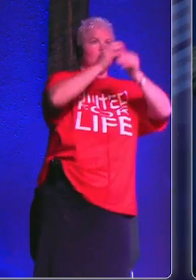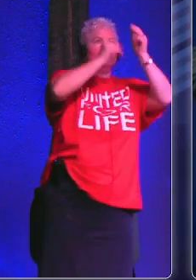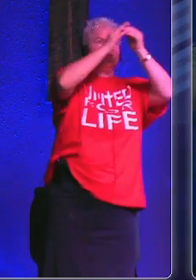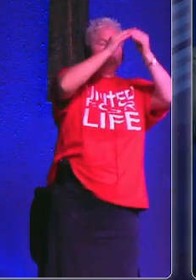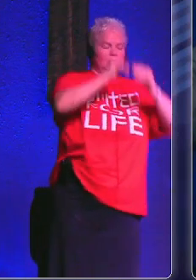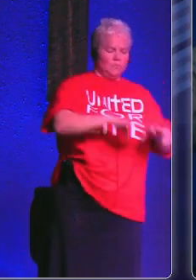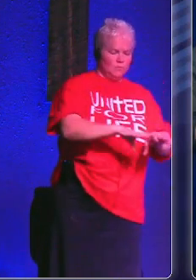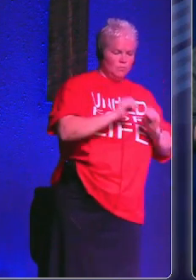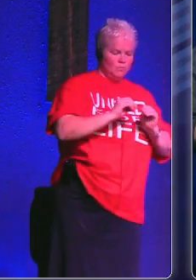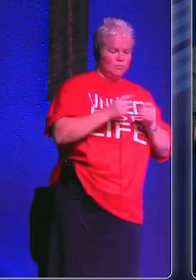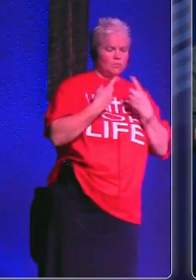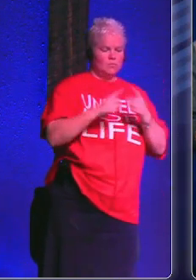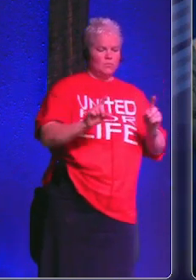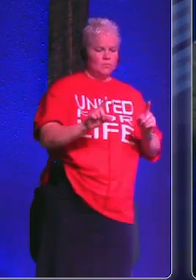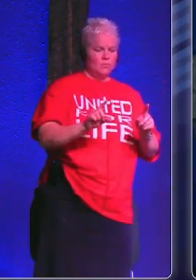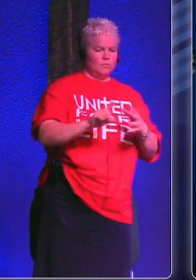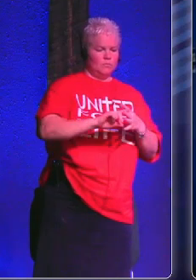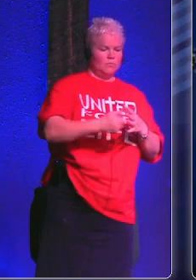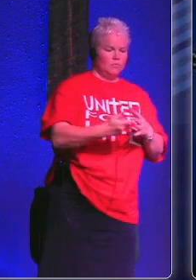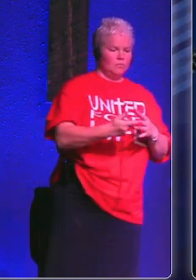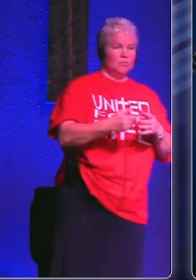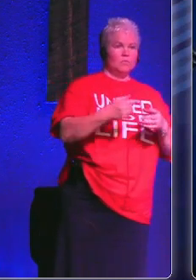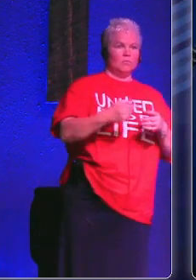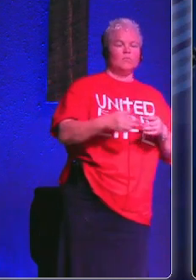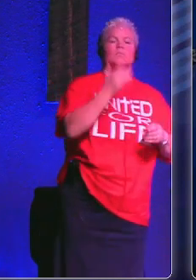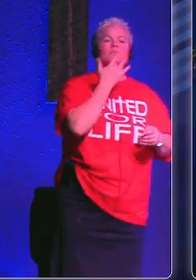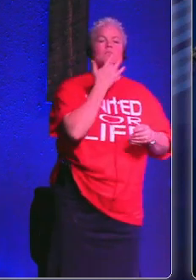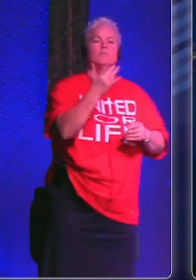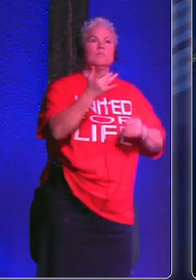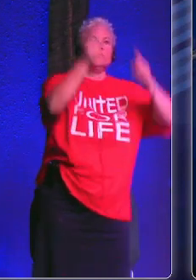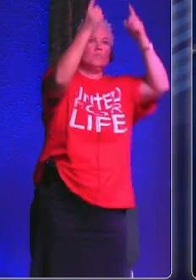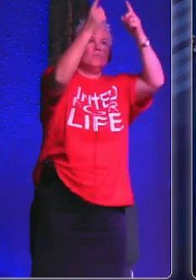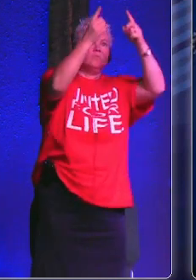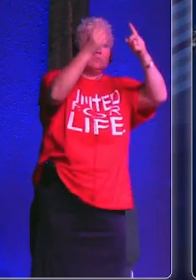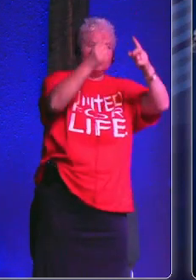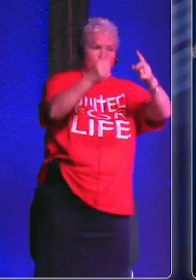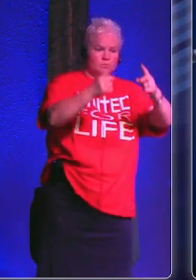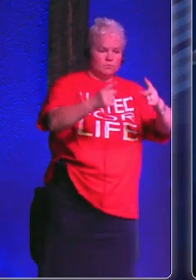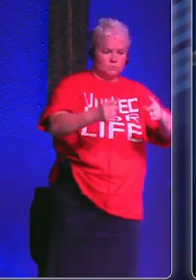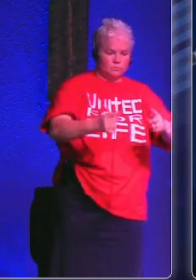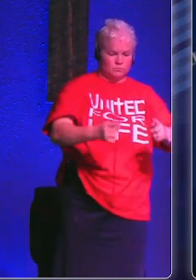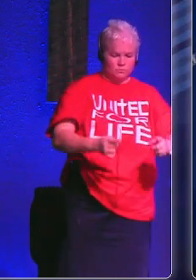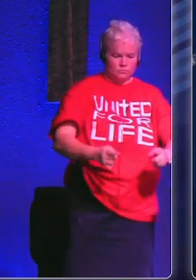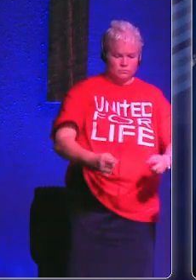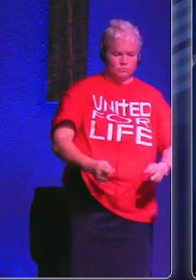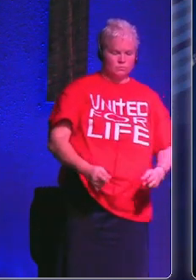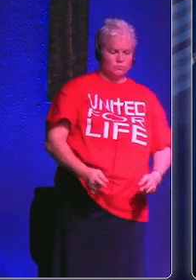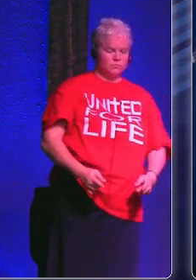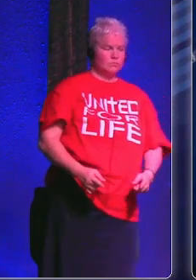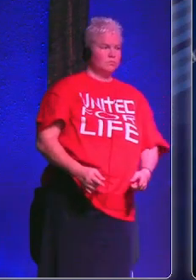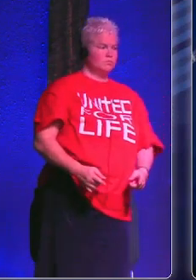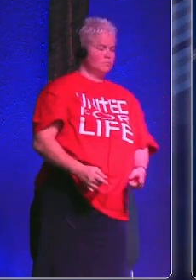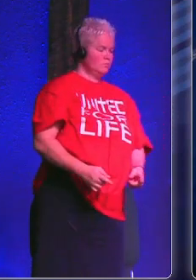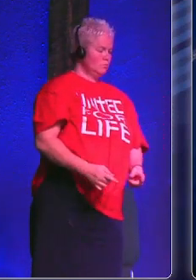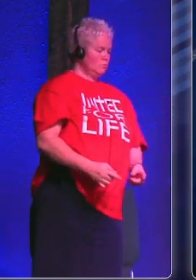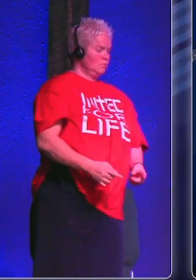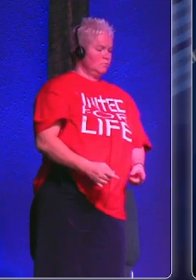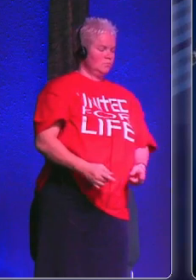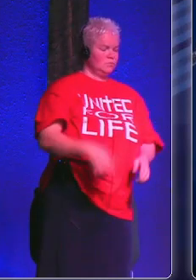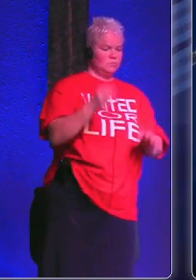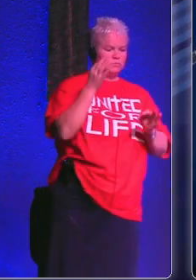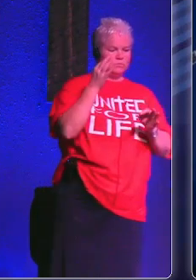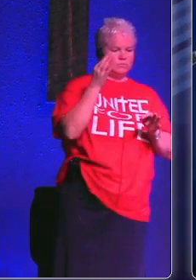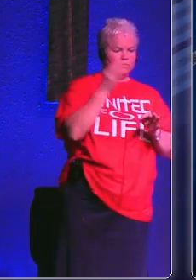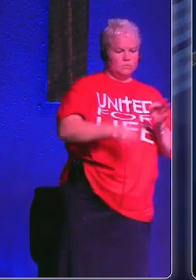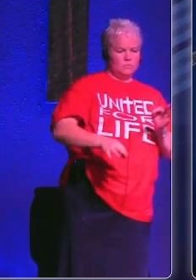differently. Go ahead and turn the lights down. We want to give everybody an opportunity to just ask themselves the